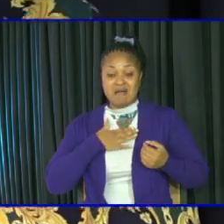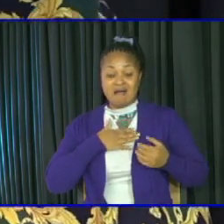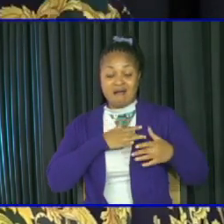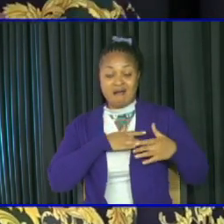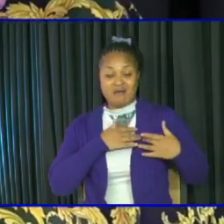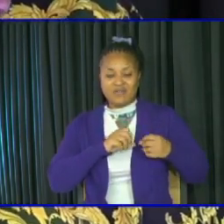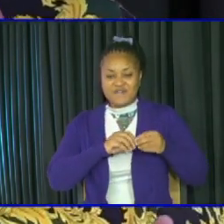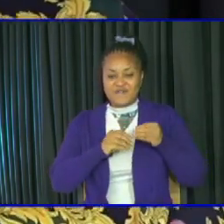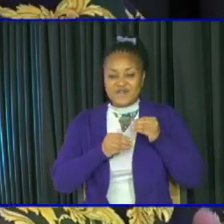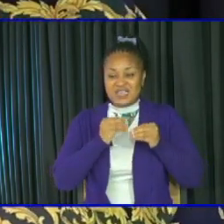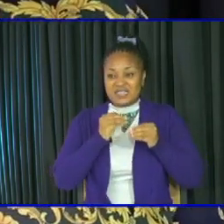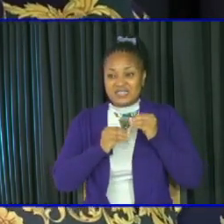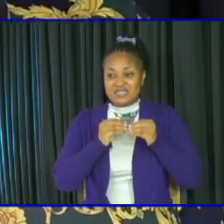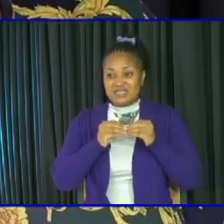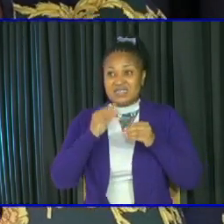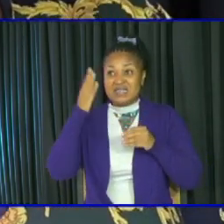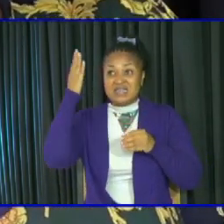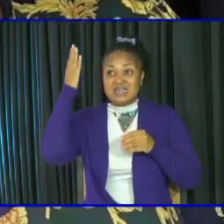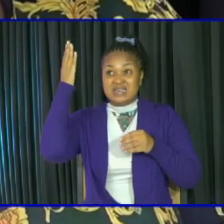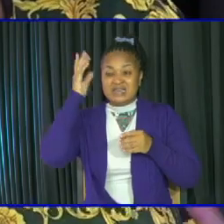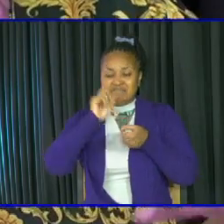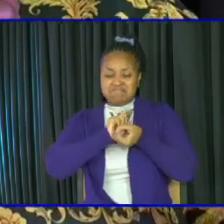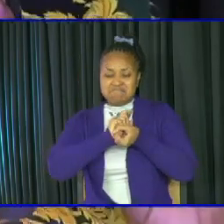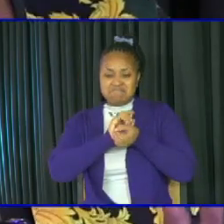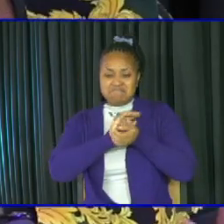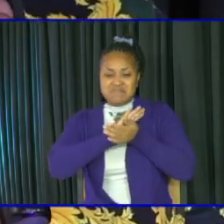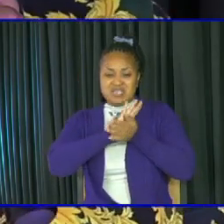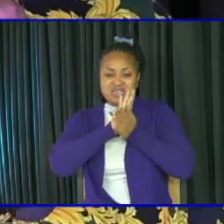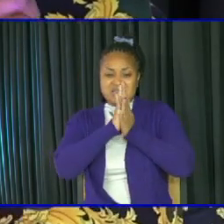Became sin, now I am